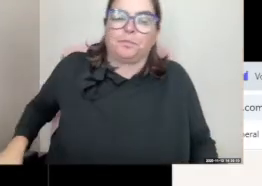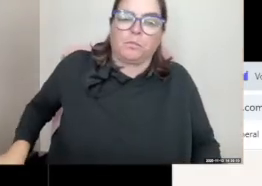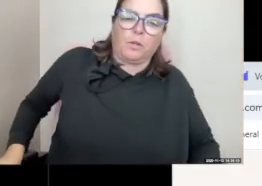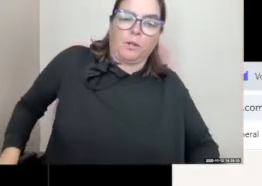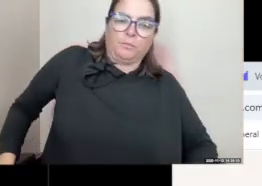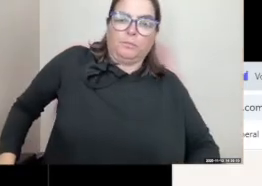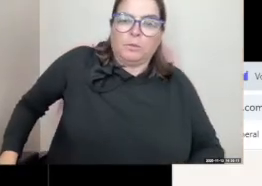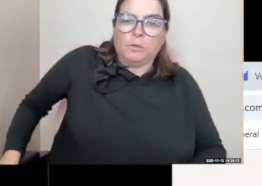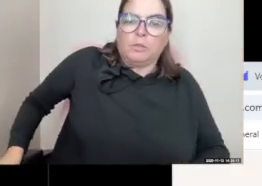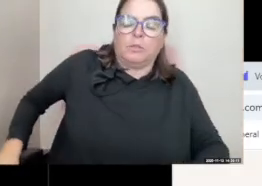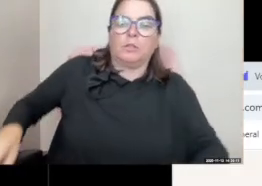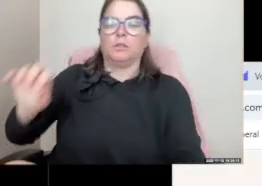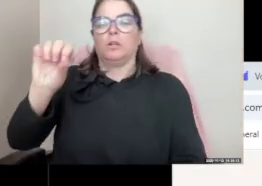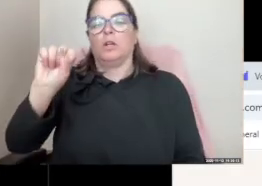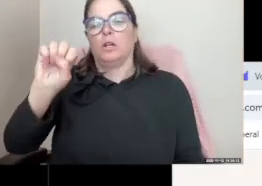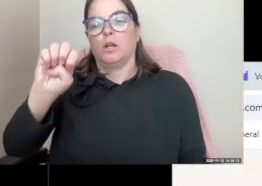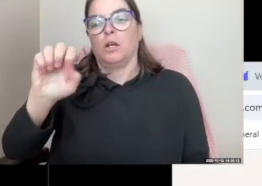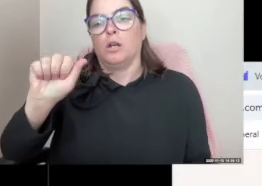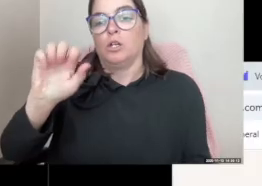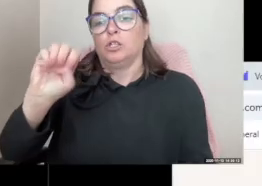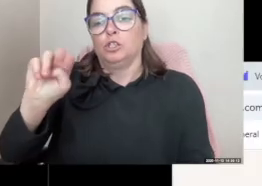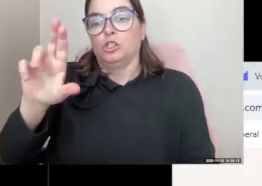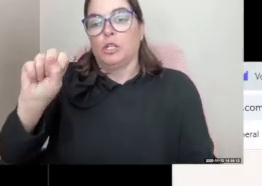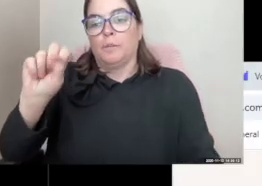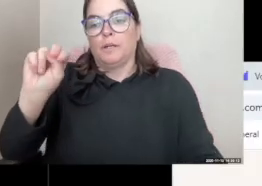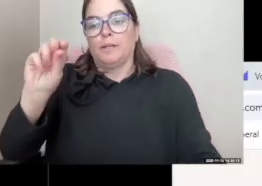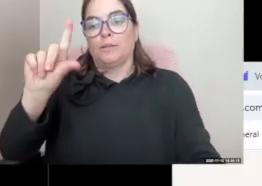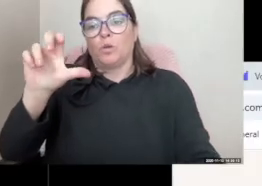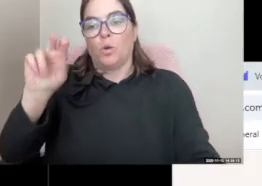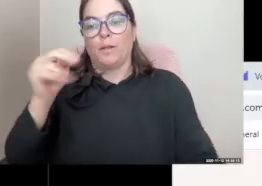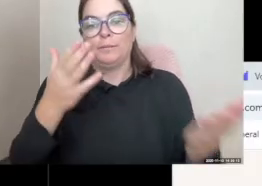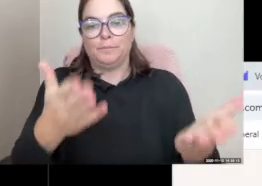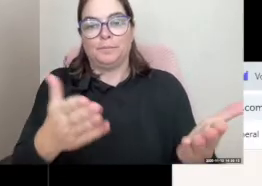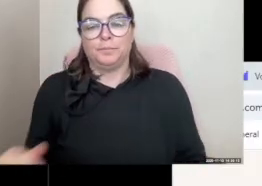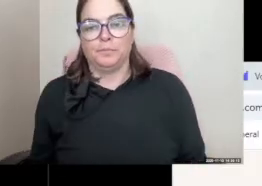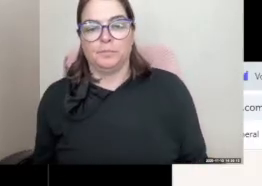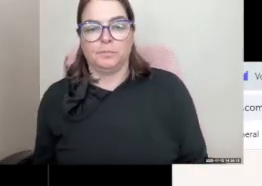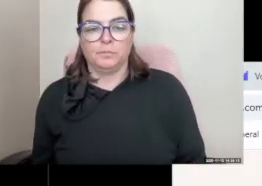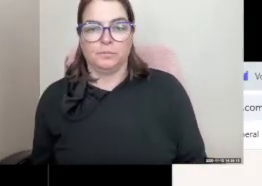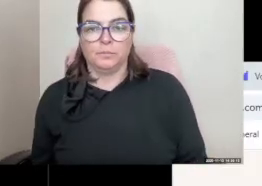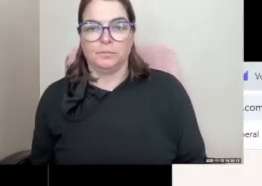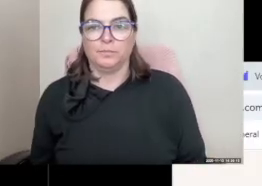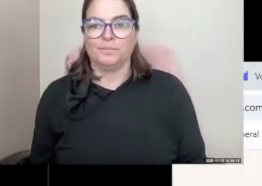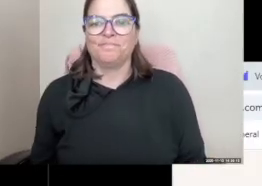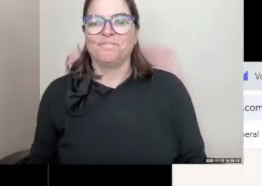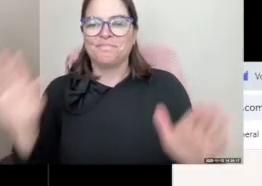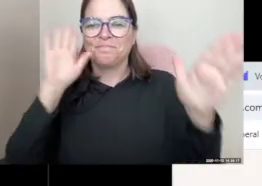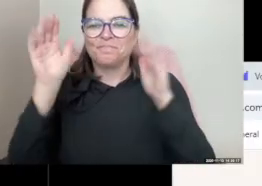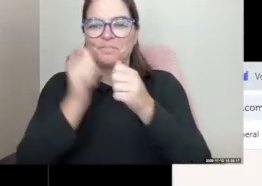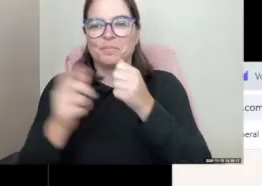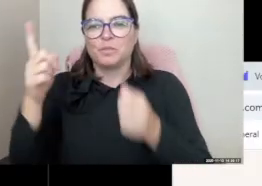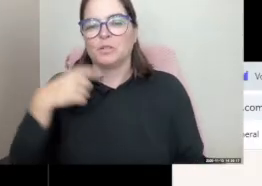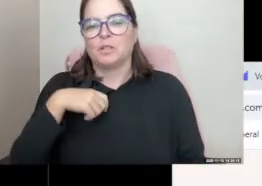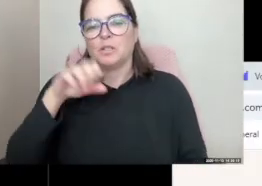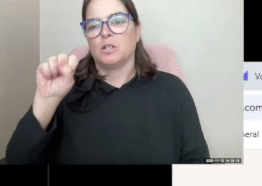it. Okay, thanks. I'm going to go back online. There's one person in the queue, and then we're going to come back. I know we've got a